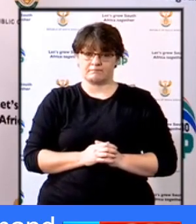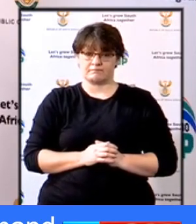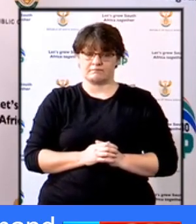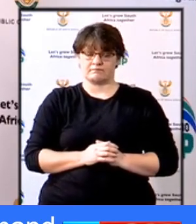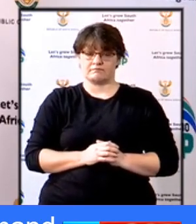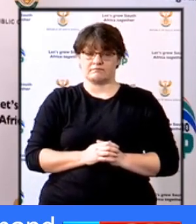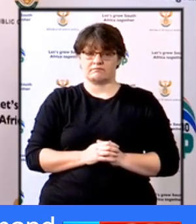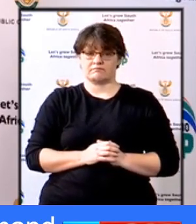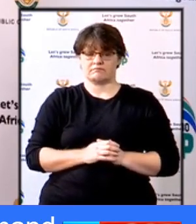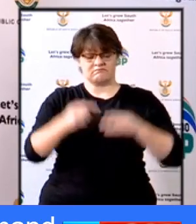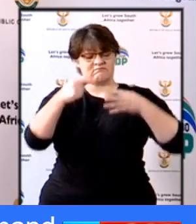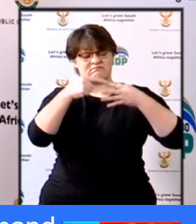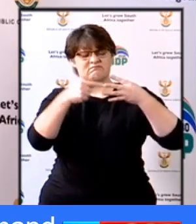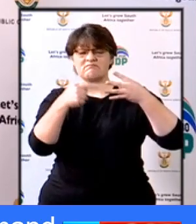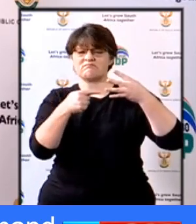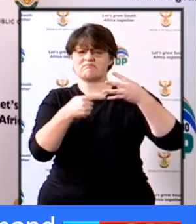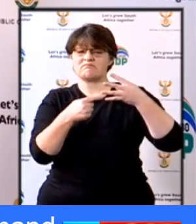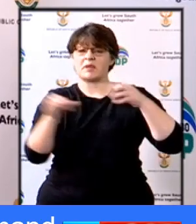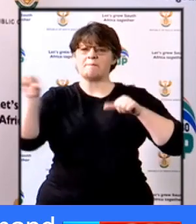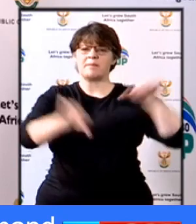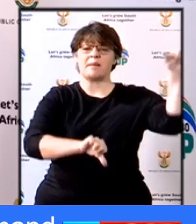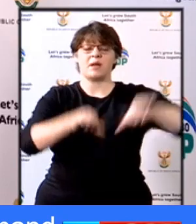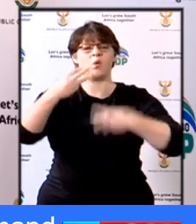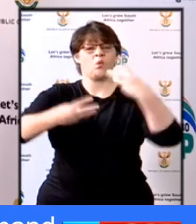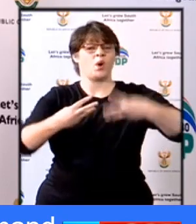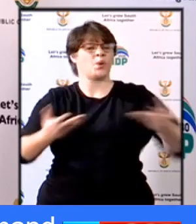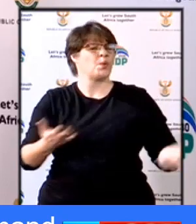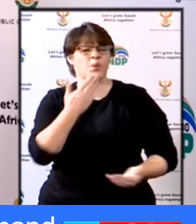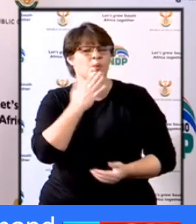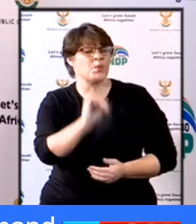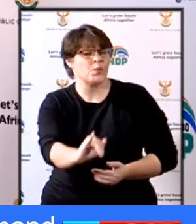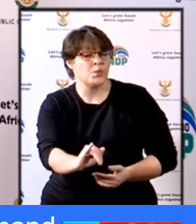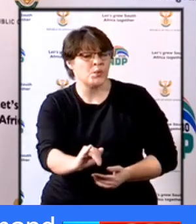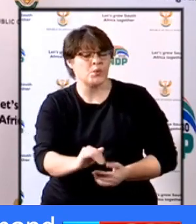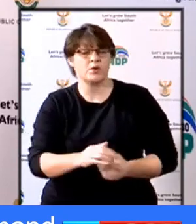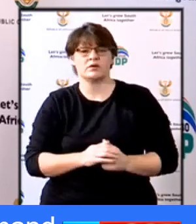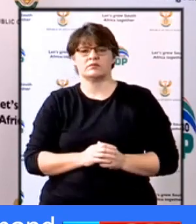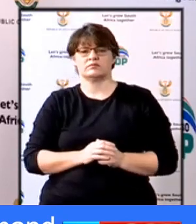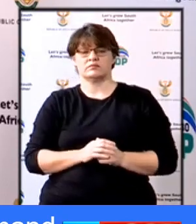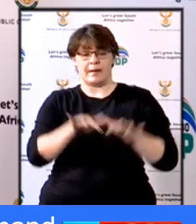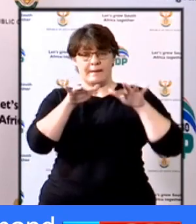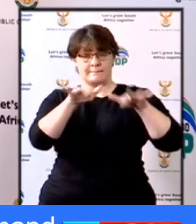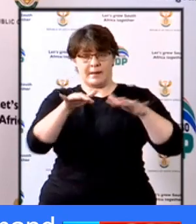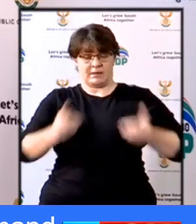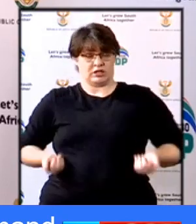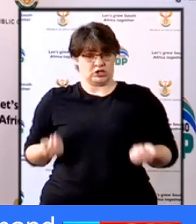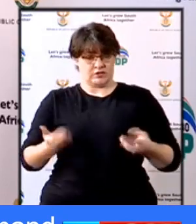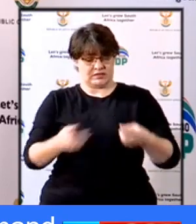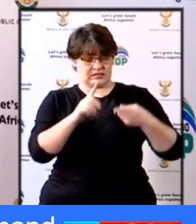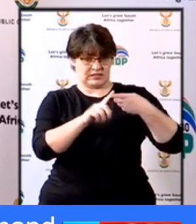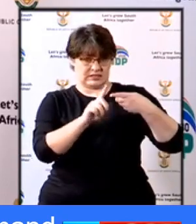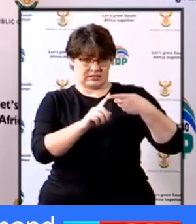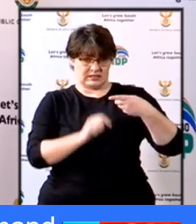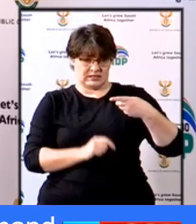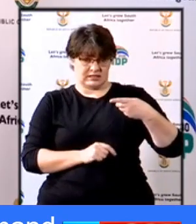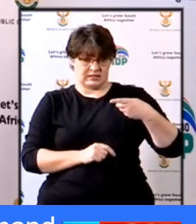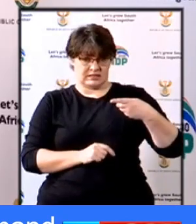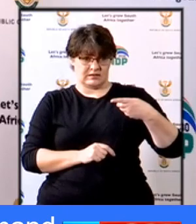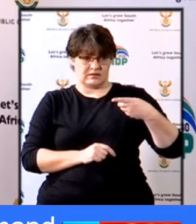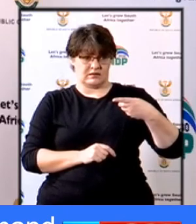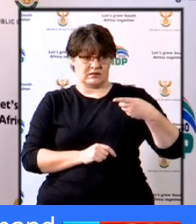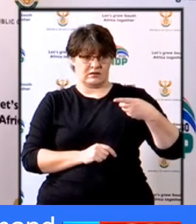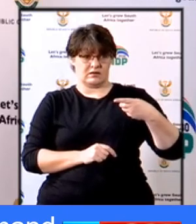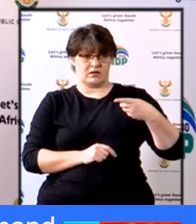And amongst those returning to work are all public servants, with the exception